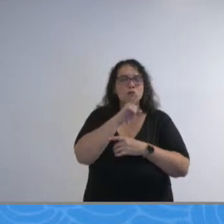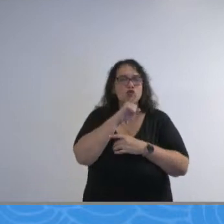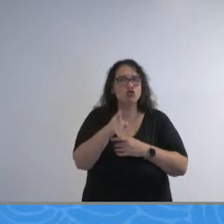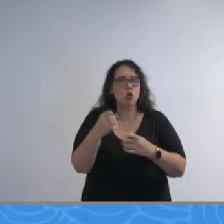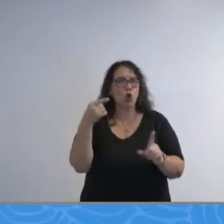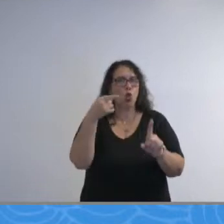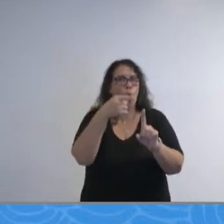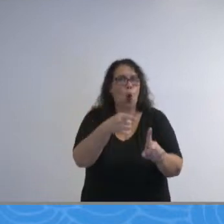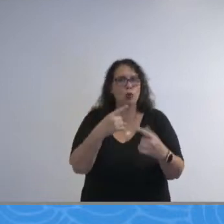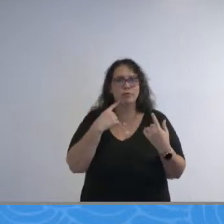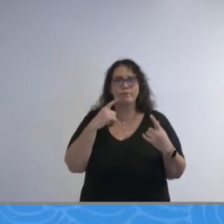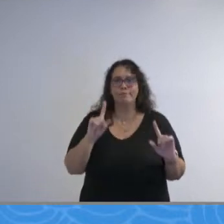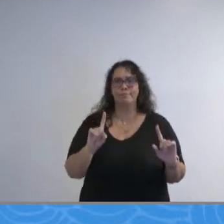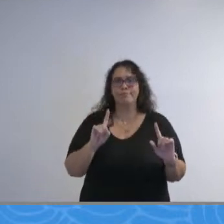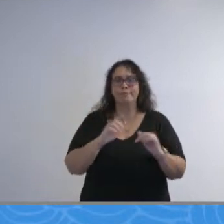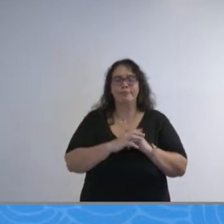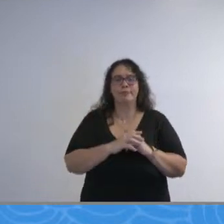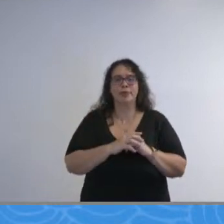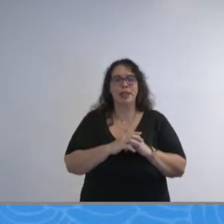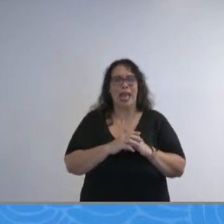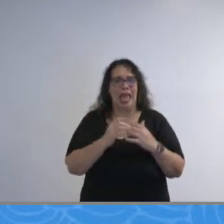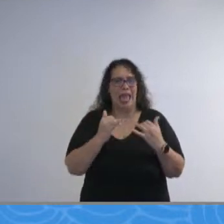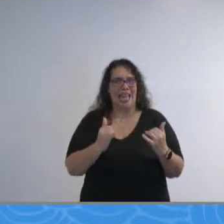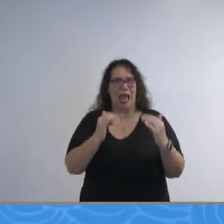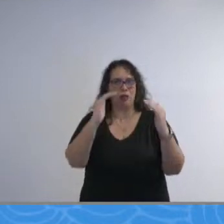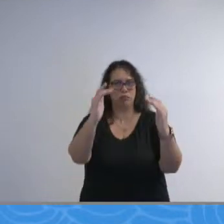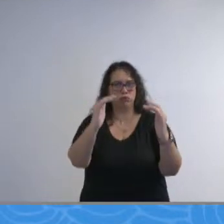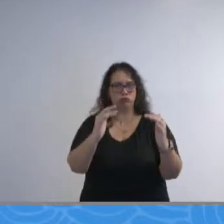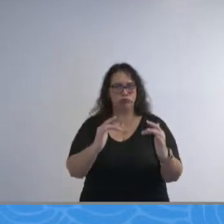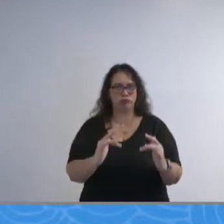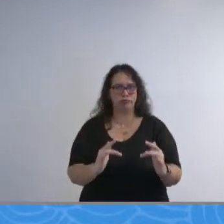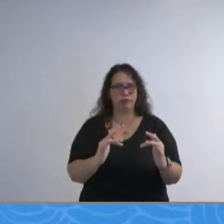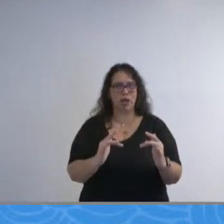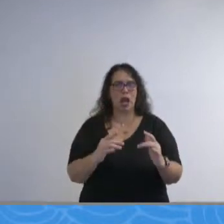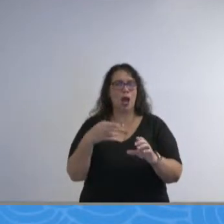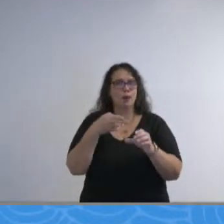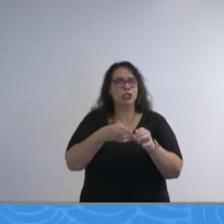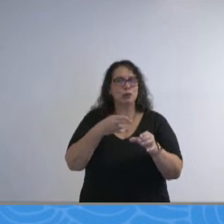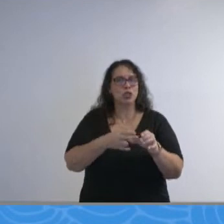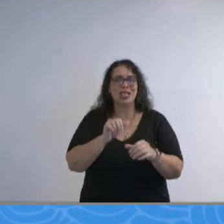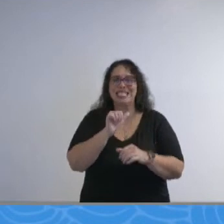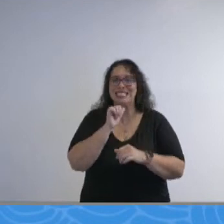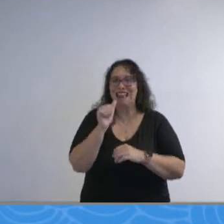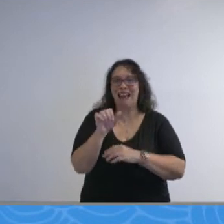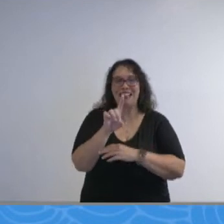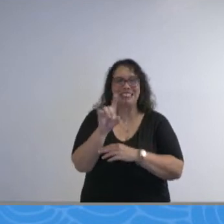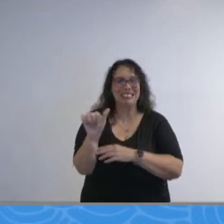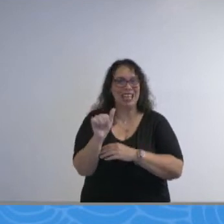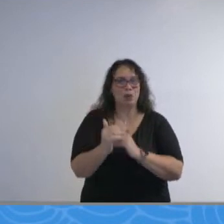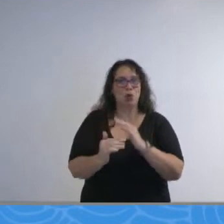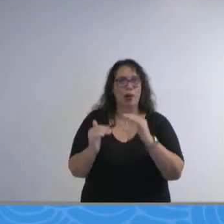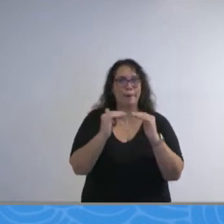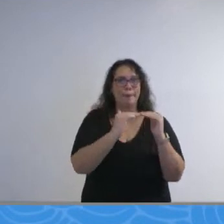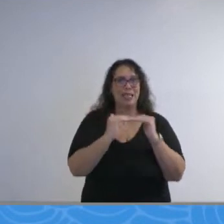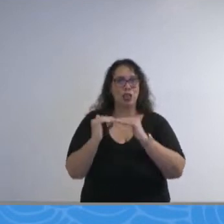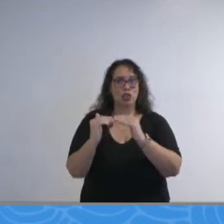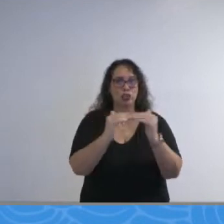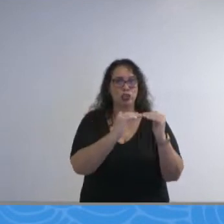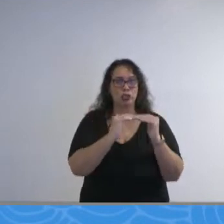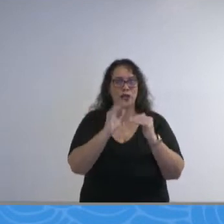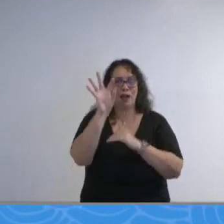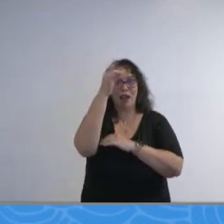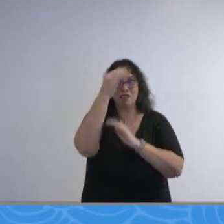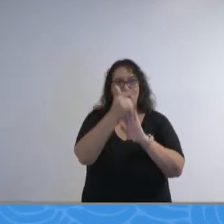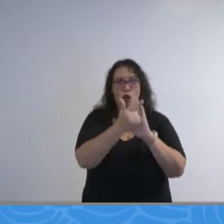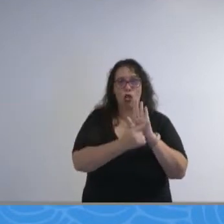Let's see. I'm going to skip down to participation with non-disabled peers. As I mentioned, there is federal law